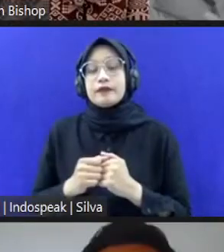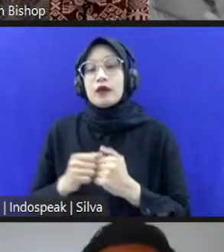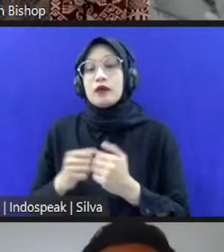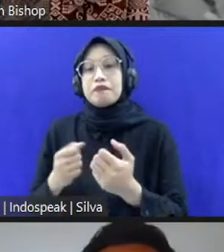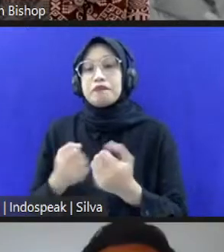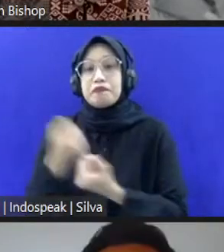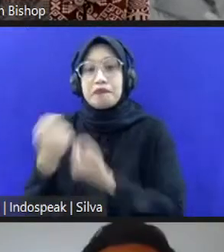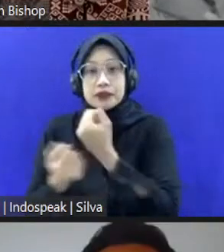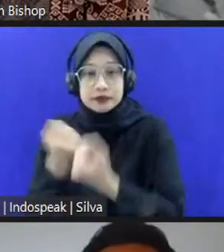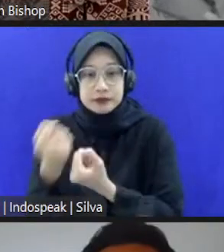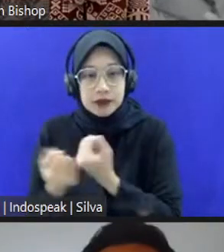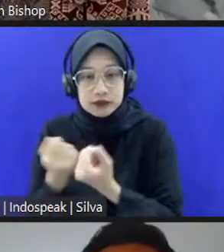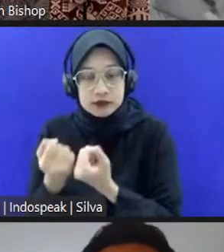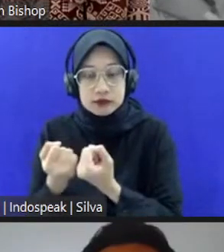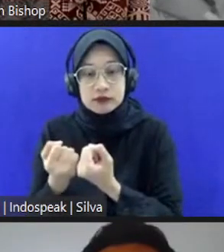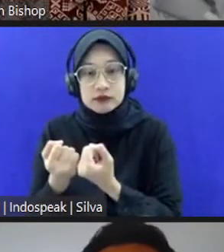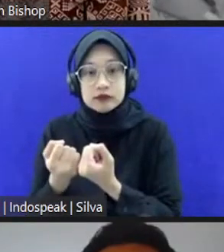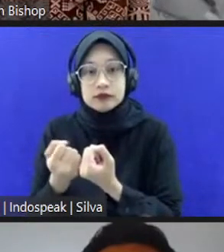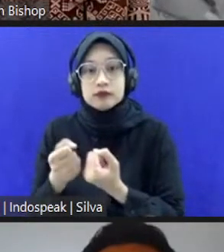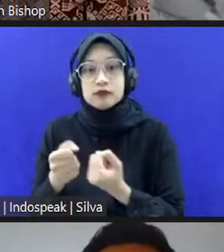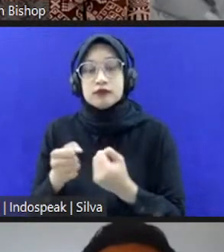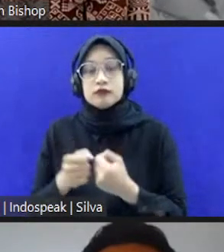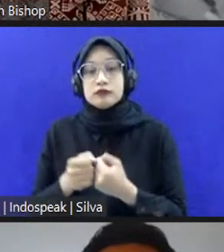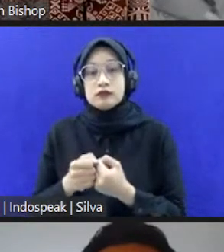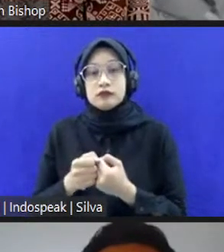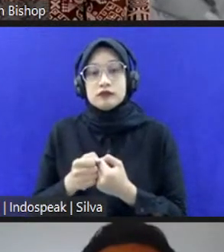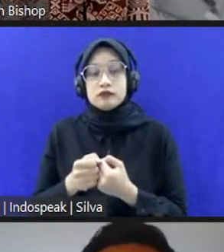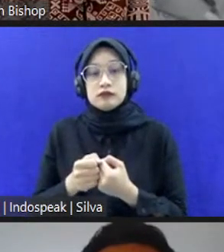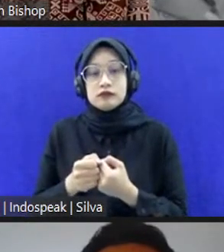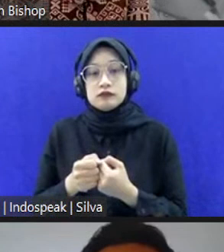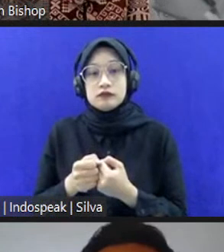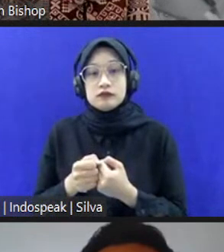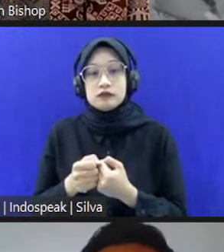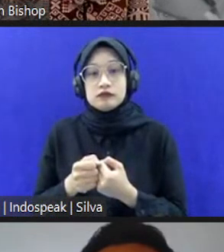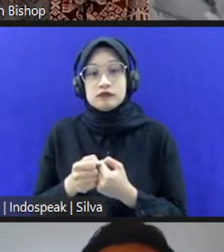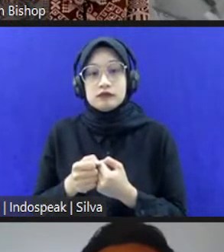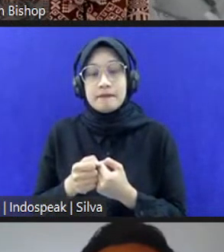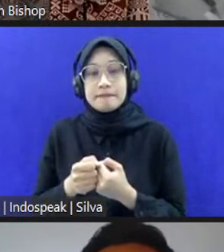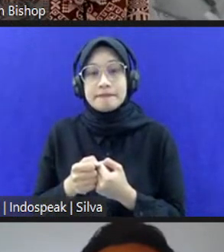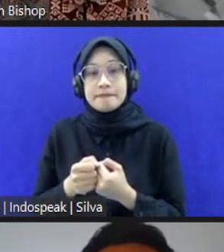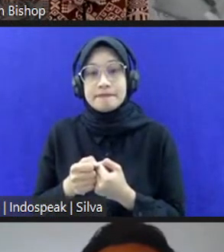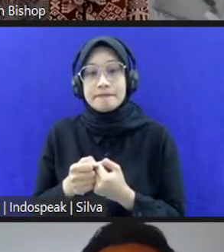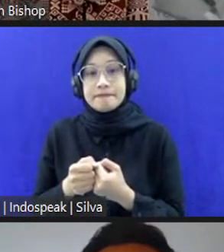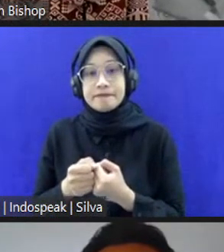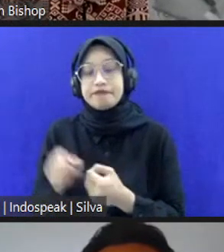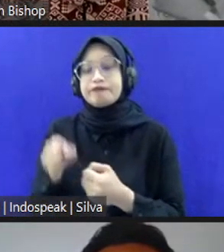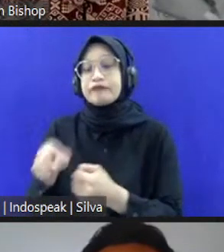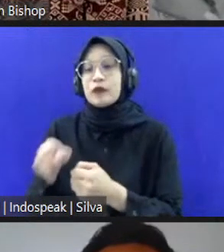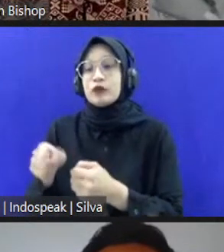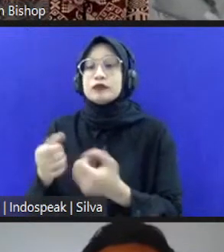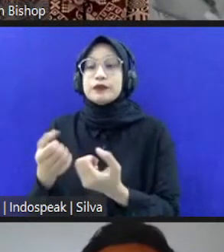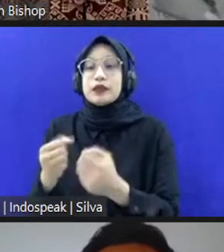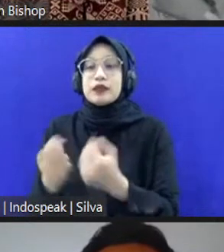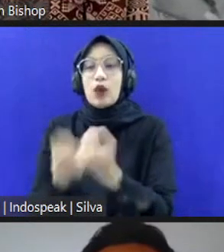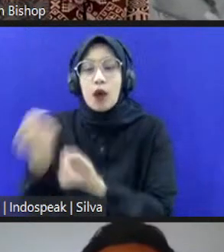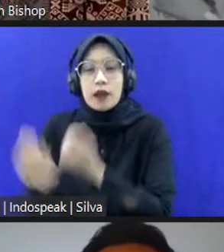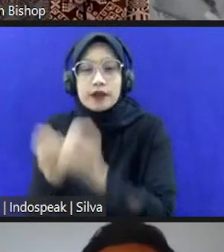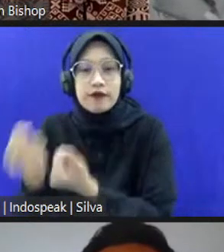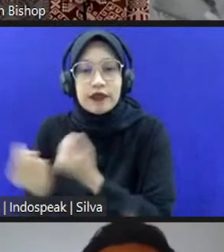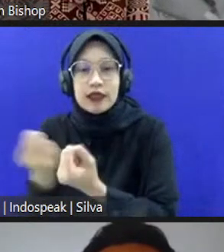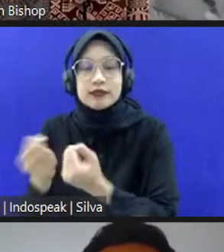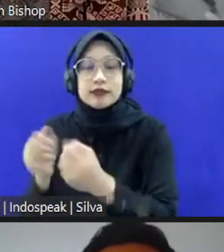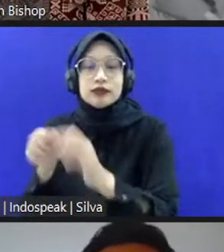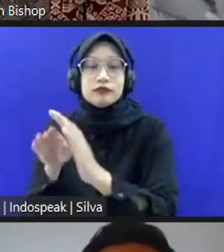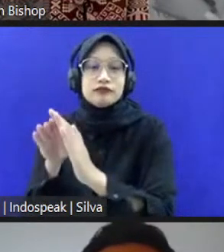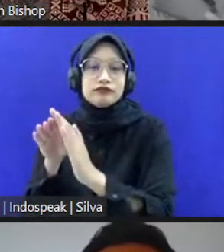is also discouraged with still the COVID pandemic in place. So there